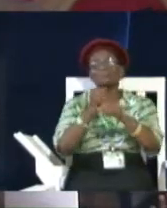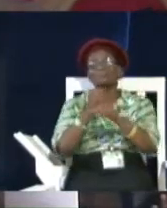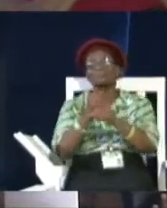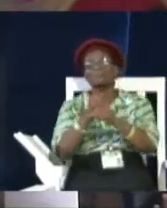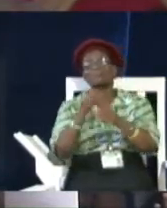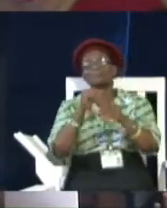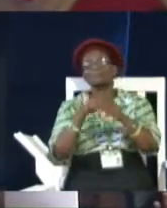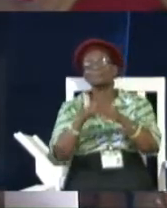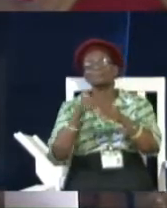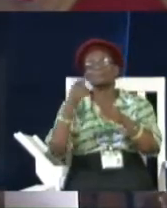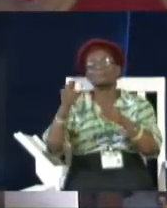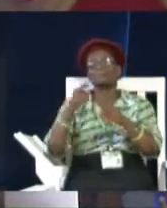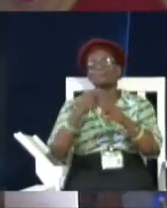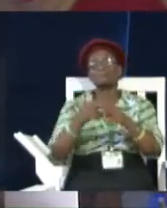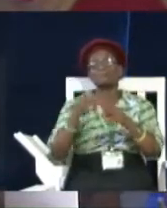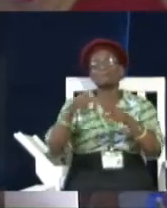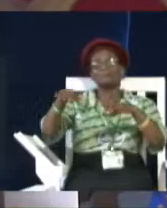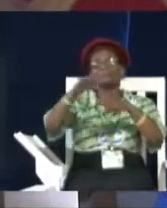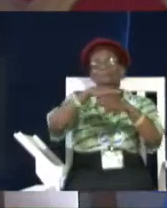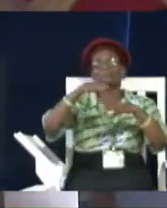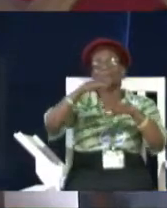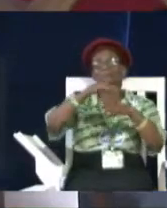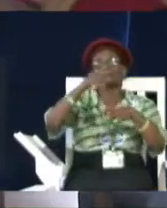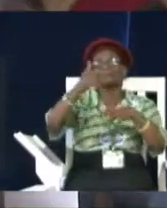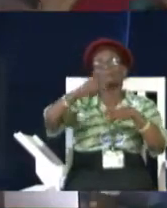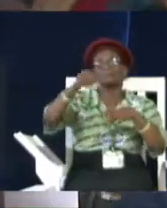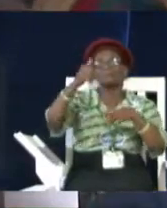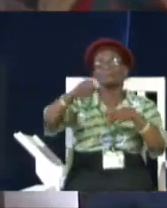in the name that's above every other name,